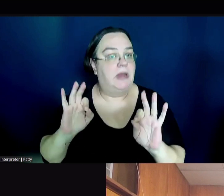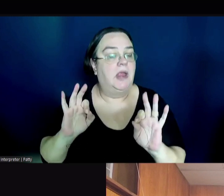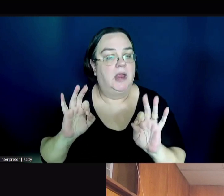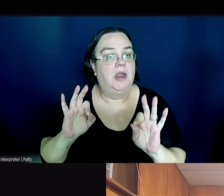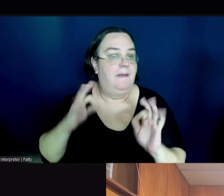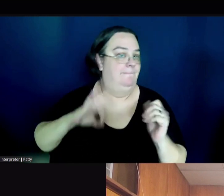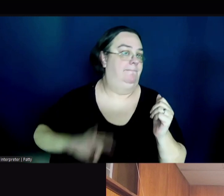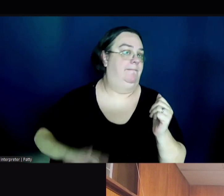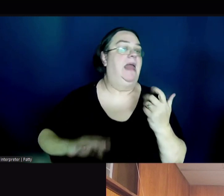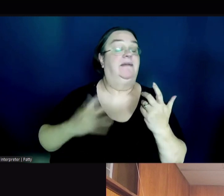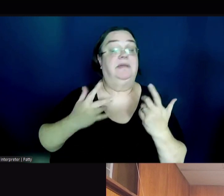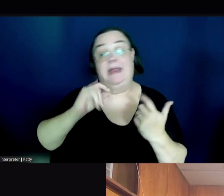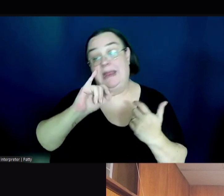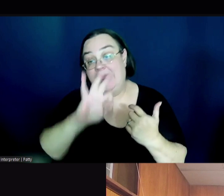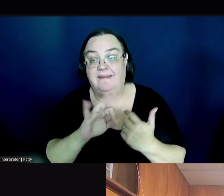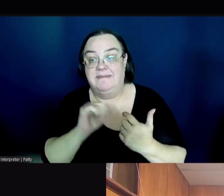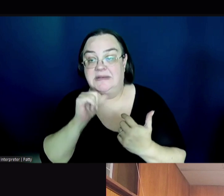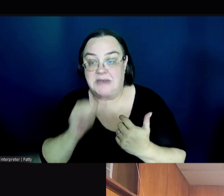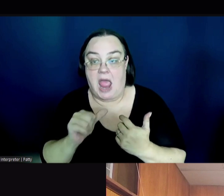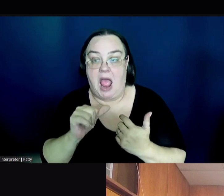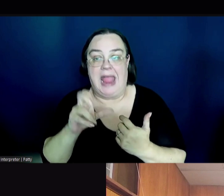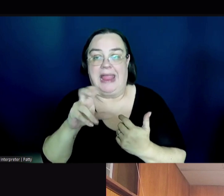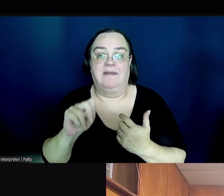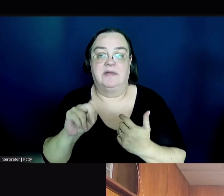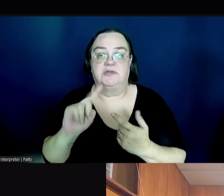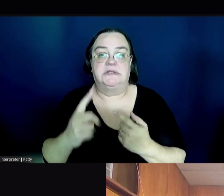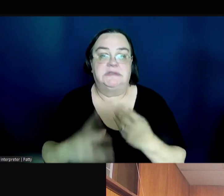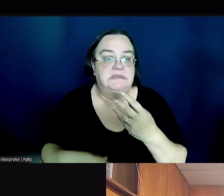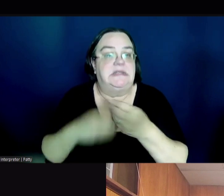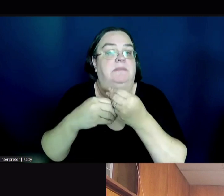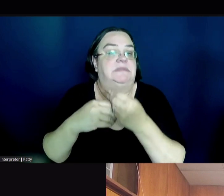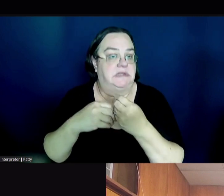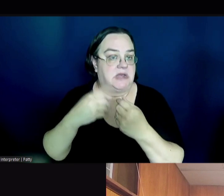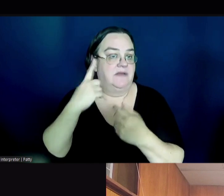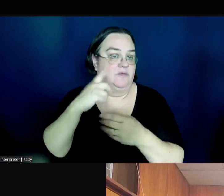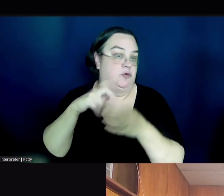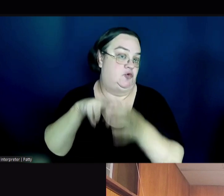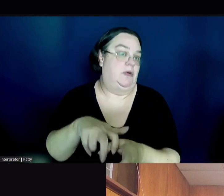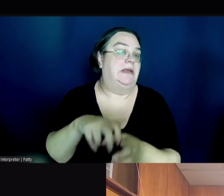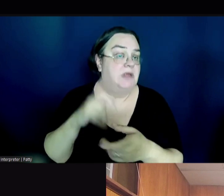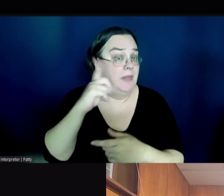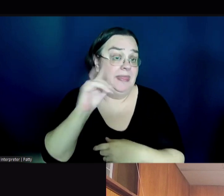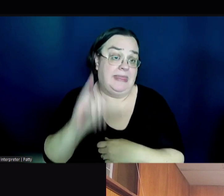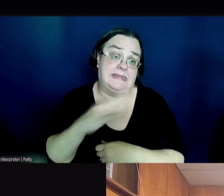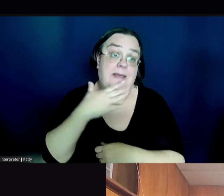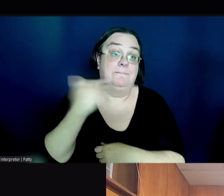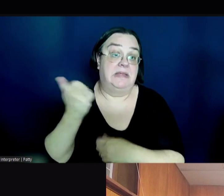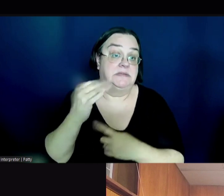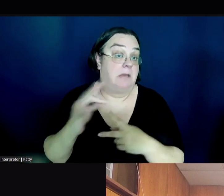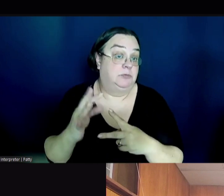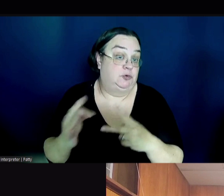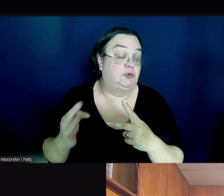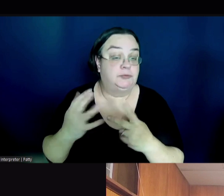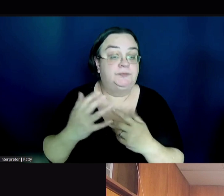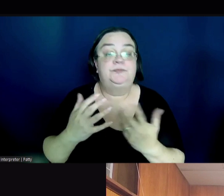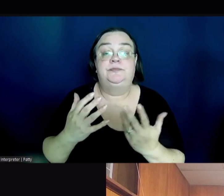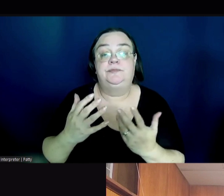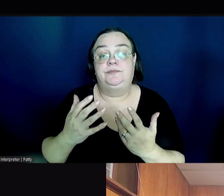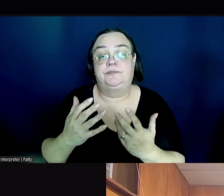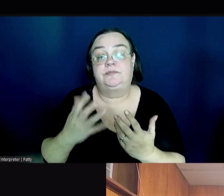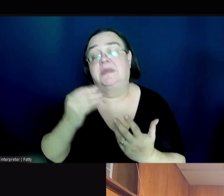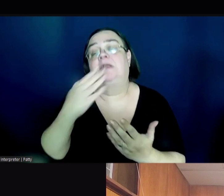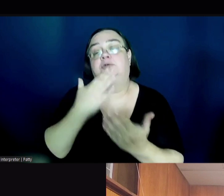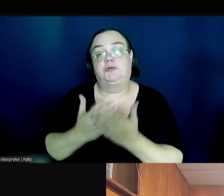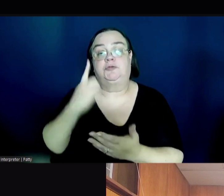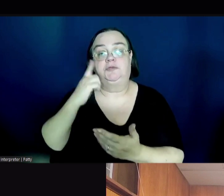benefits, if not even subsidizing transit, which we think is the best option for. And it's good for employee